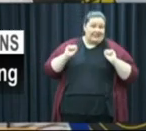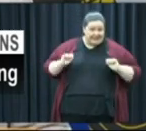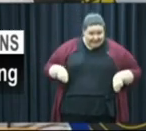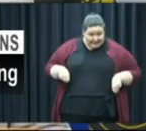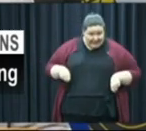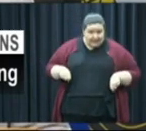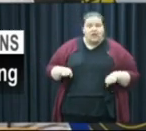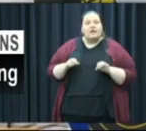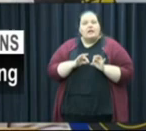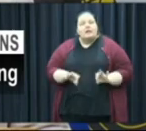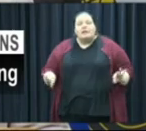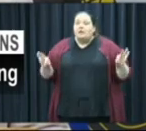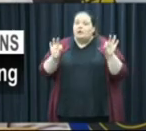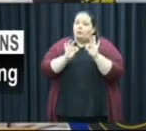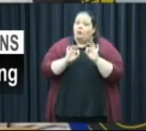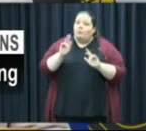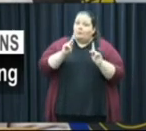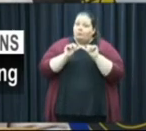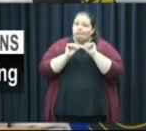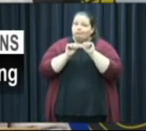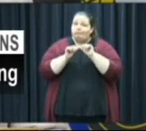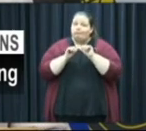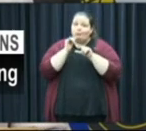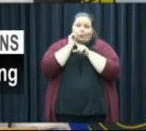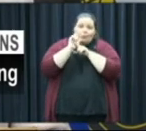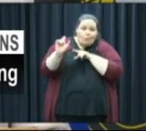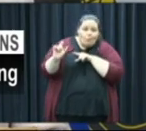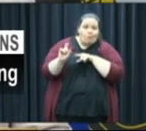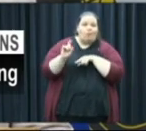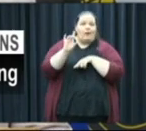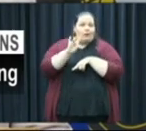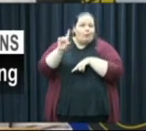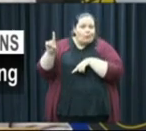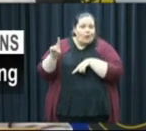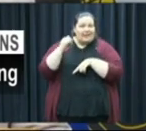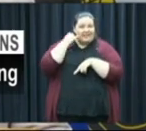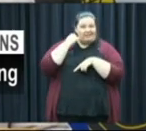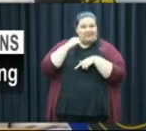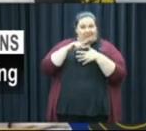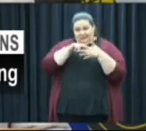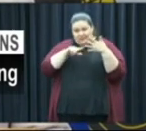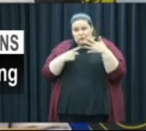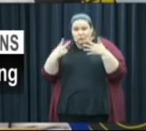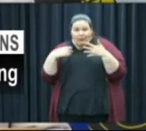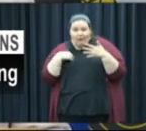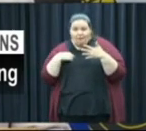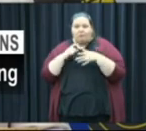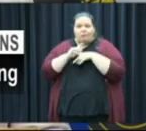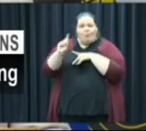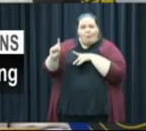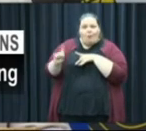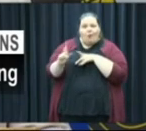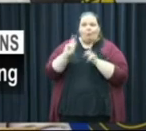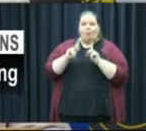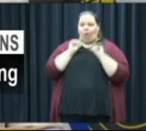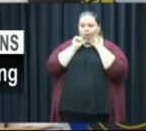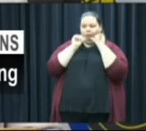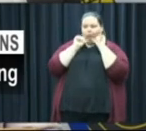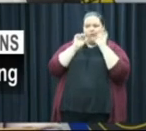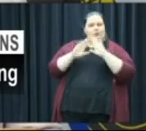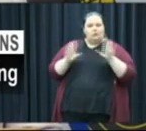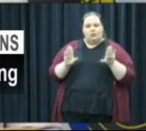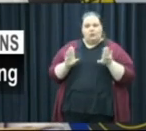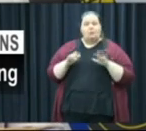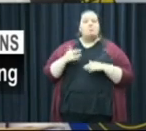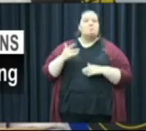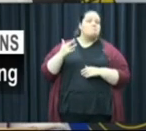it is very important for people to continue to be tested, certainly those with symptoms. There will be probably situations in the future where we possibly would test